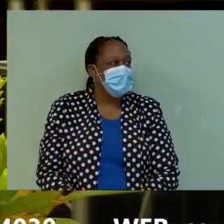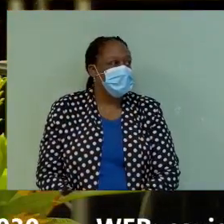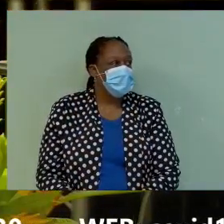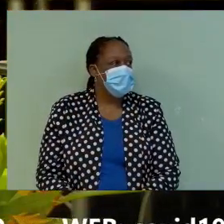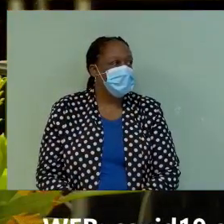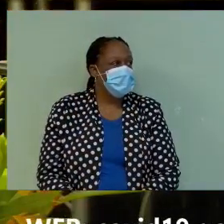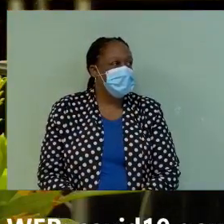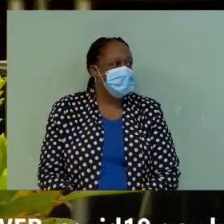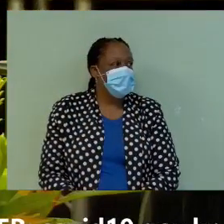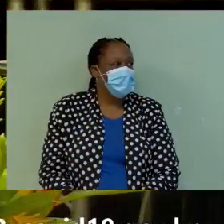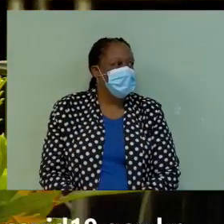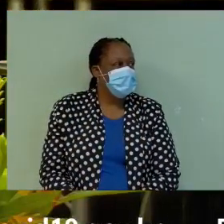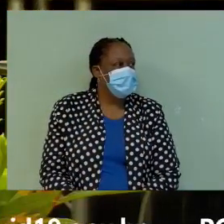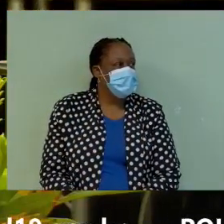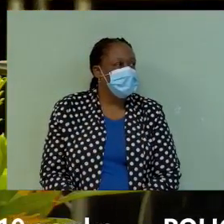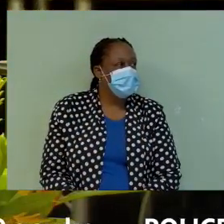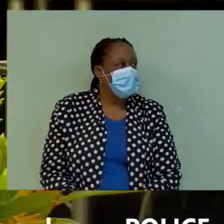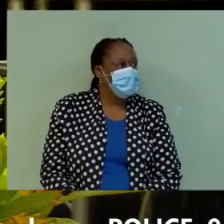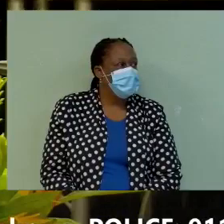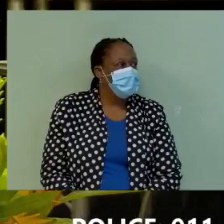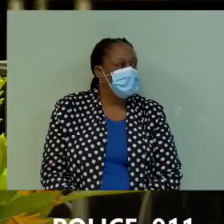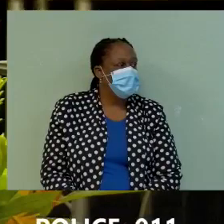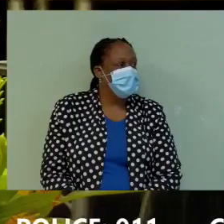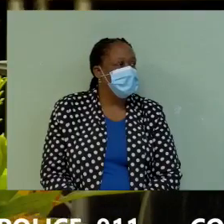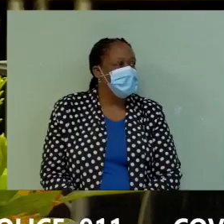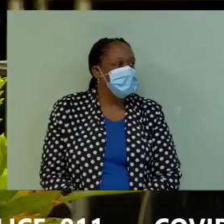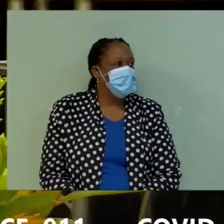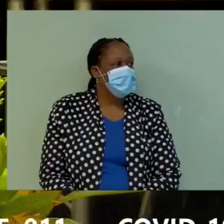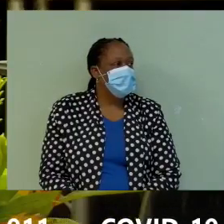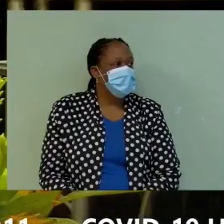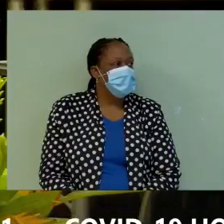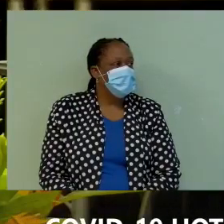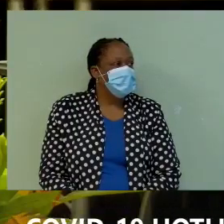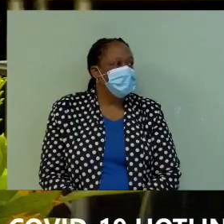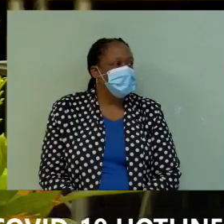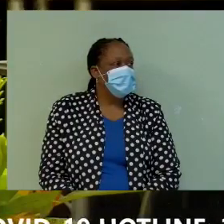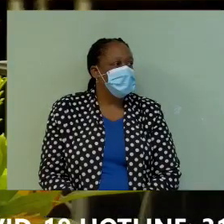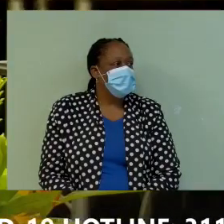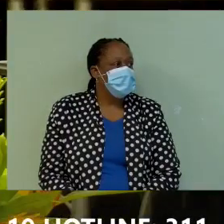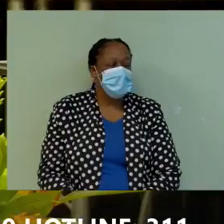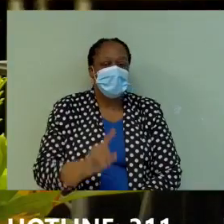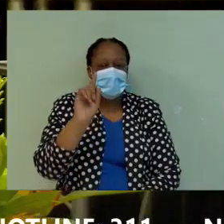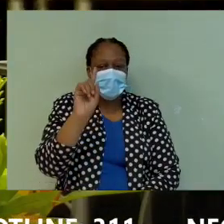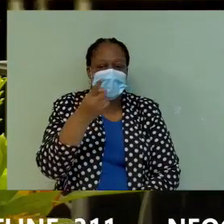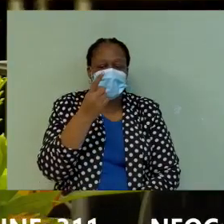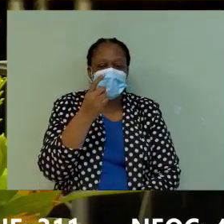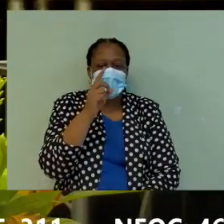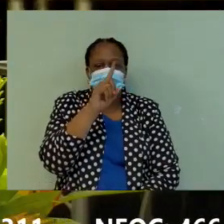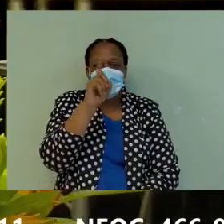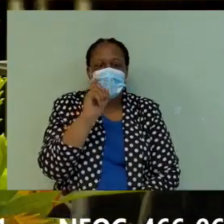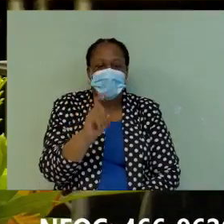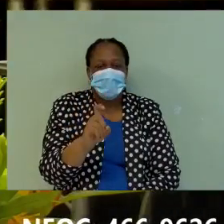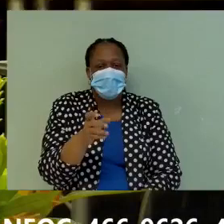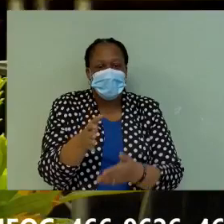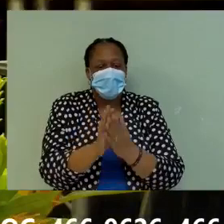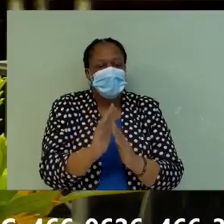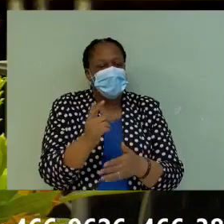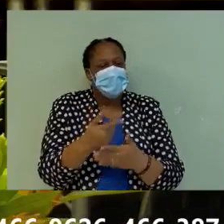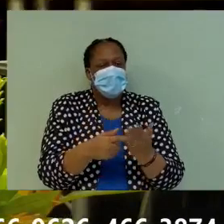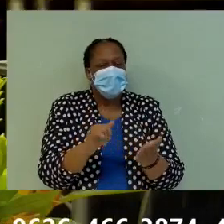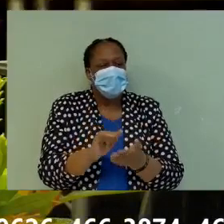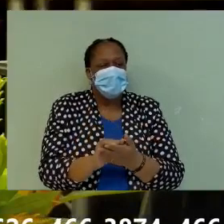We are thankful for these two questions. Now I'll begin answering the first question by